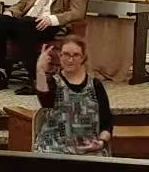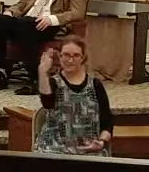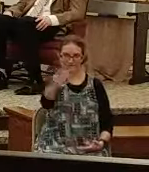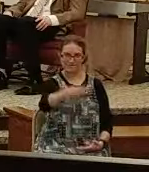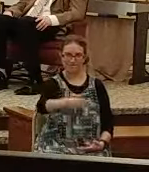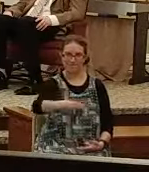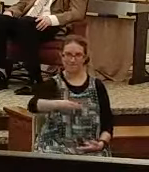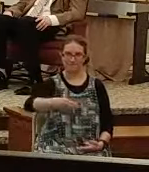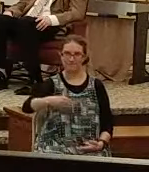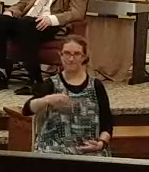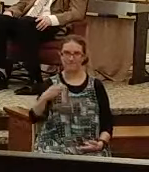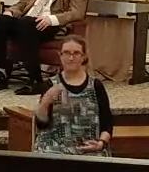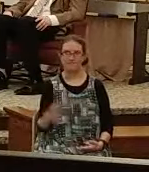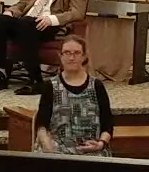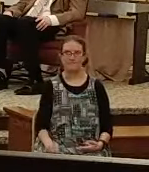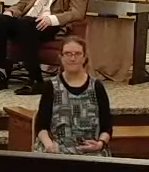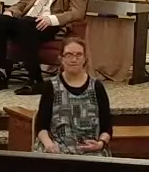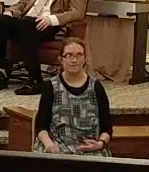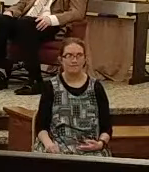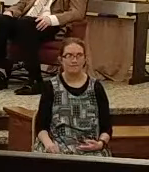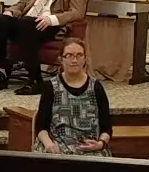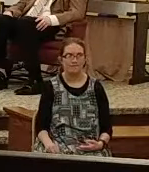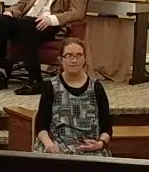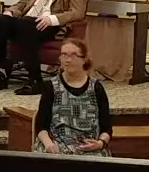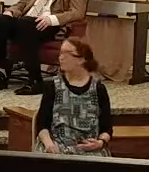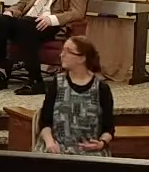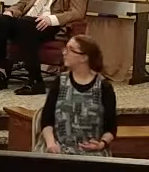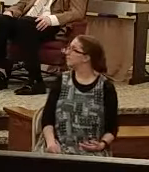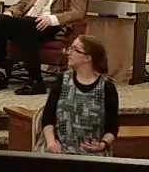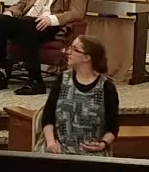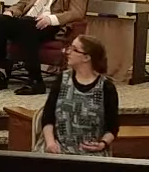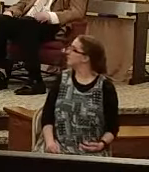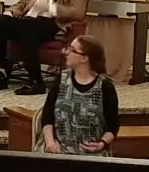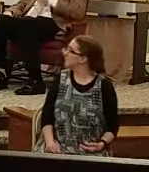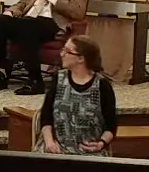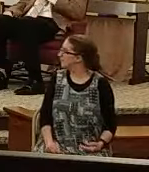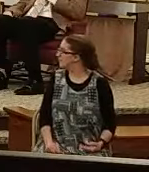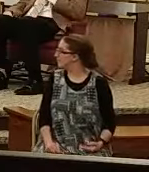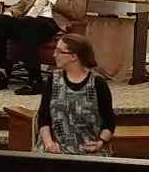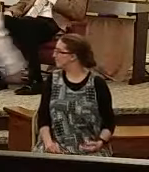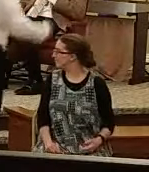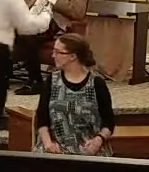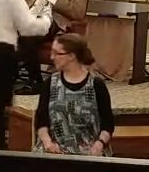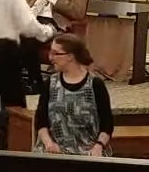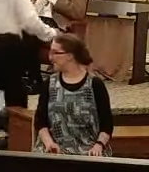to size. I started to bring my sword out here, but I was trying to decapitate Melissa.